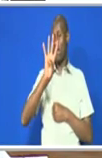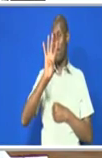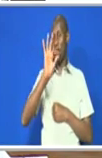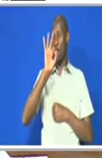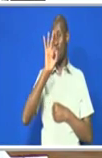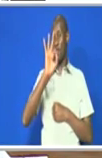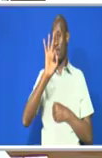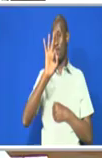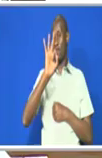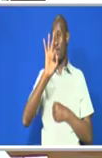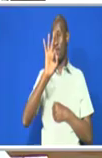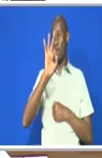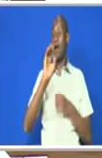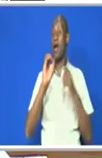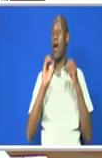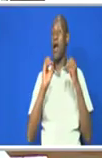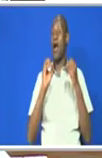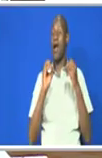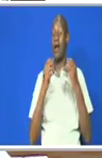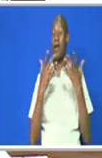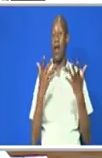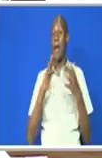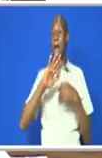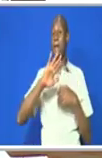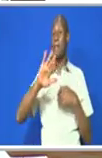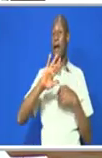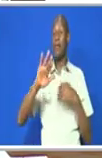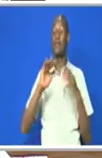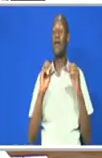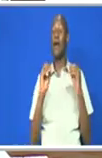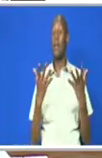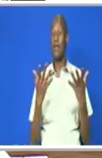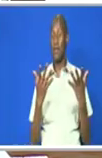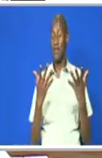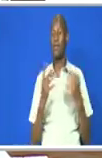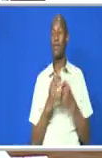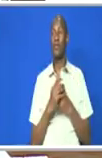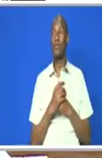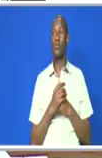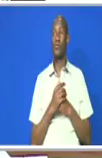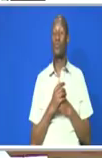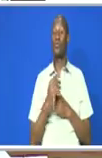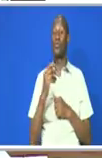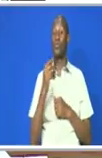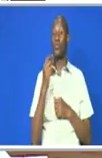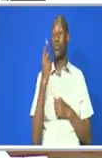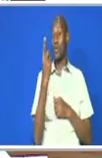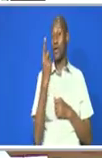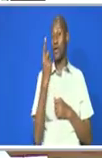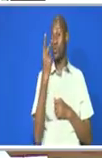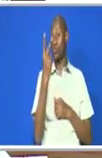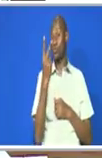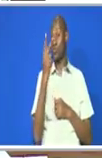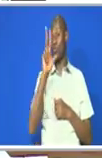3. How many fingers are left? 1, 2,